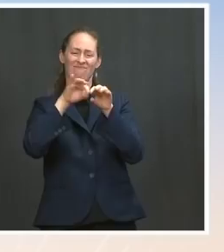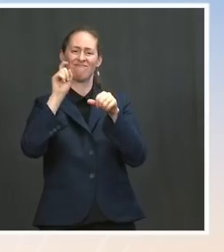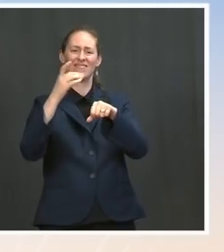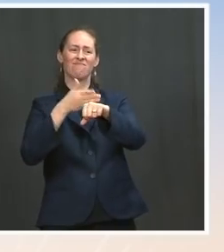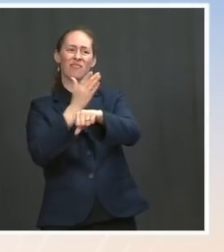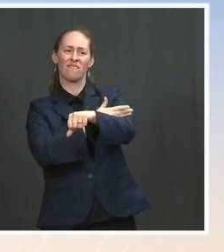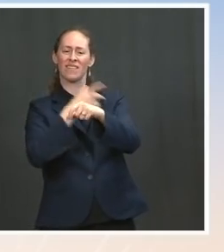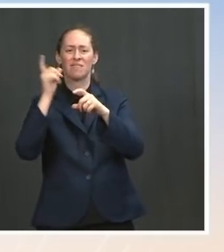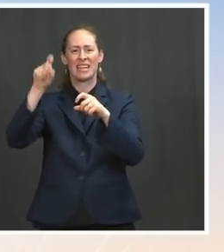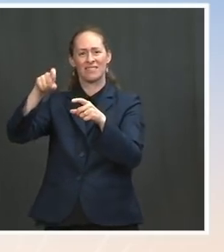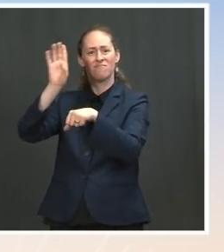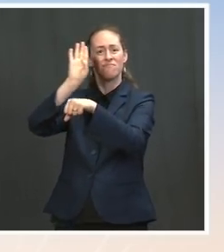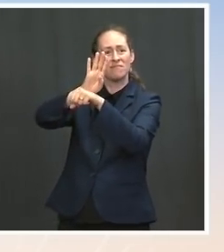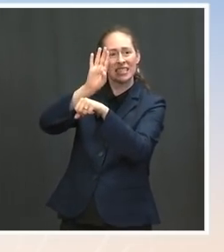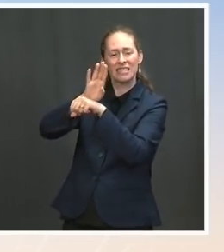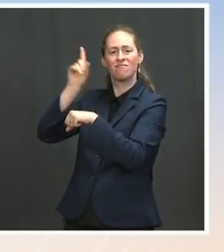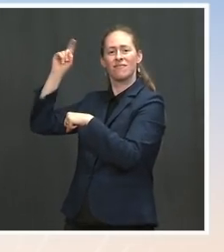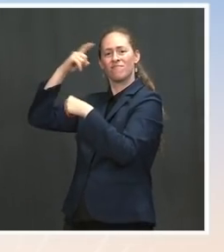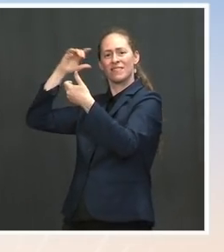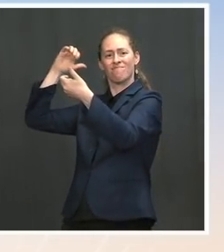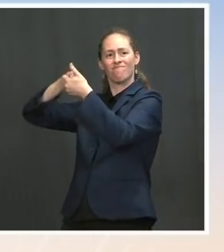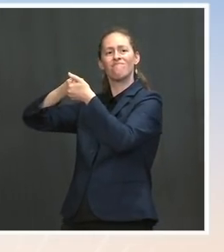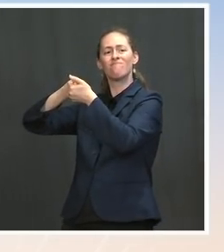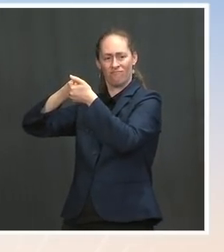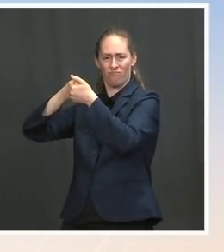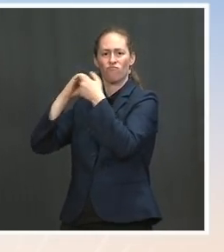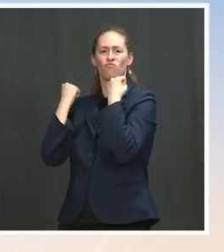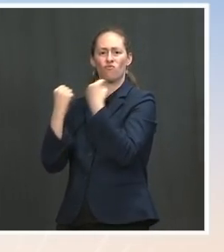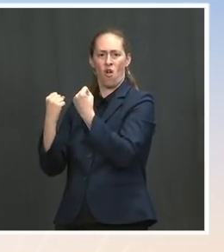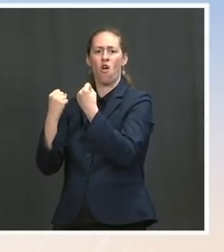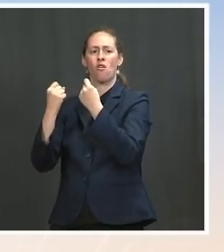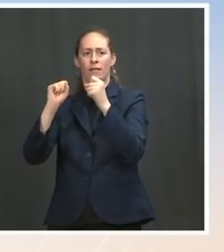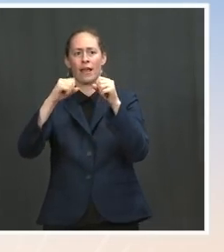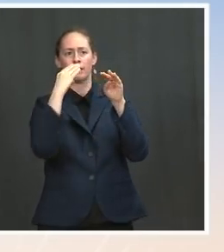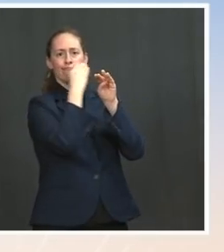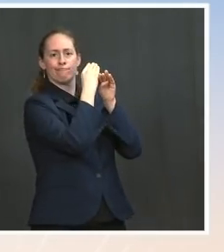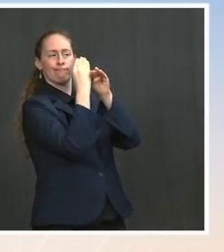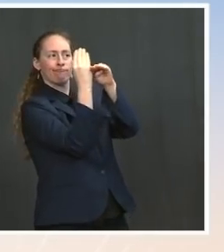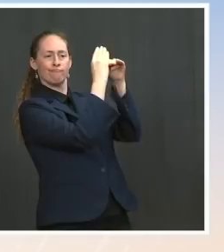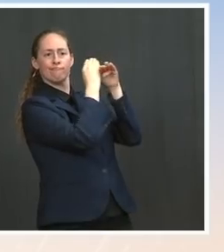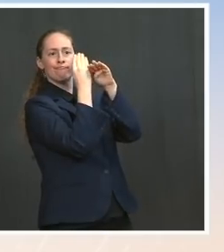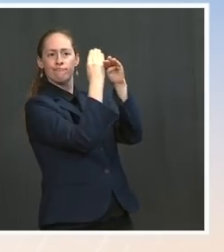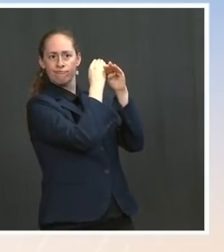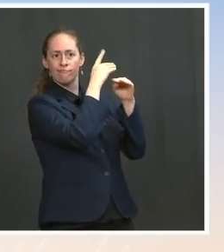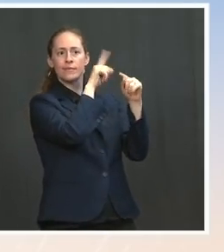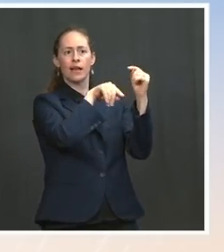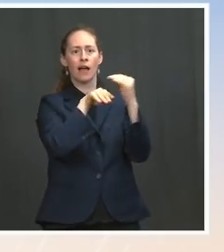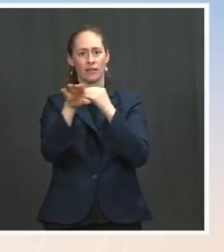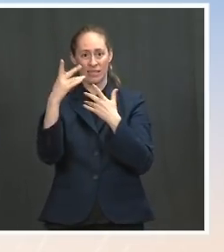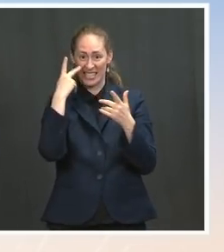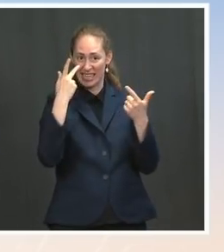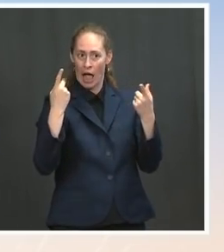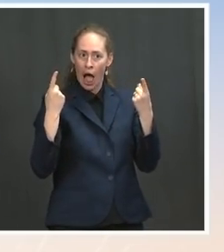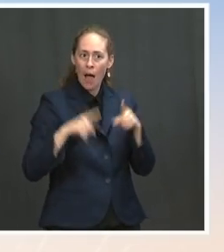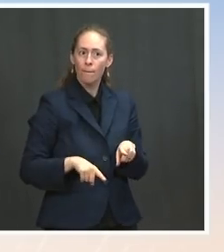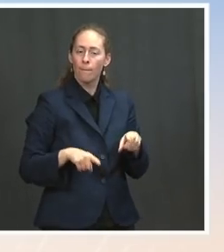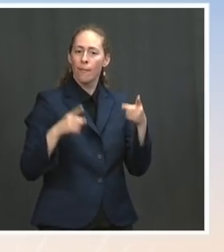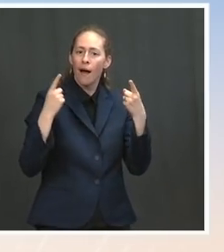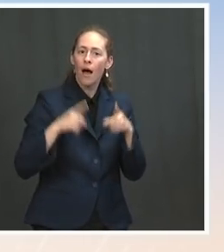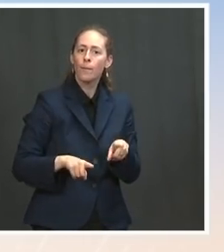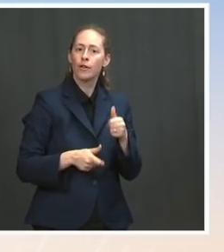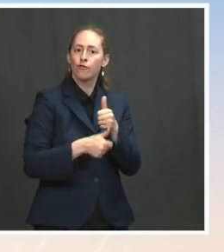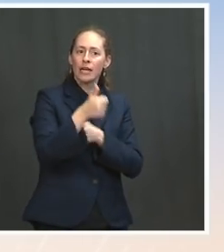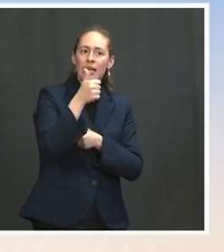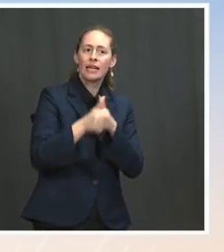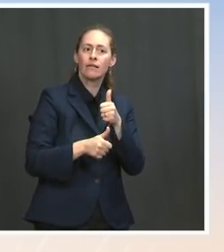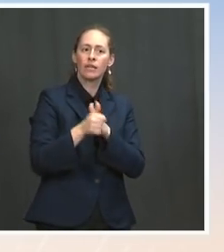ensuring they take the necessary steps to prepare for this threat, which we've seen rising even over the last few weeks. As it